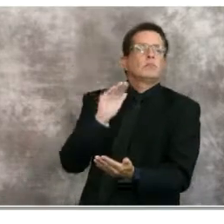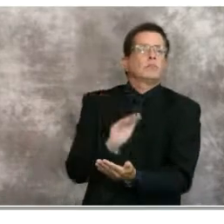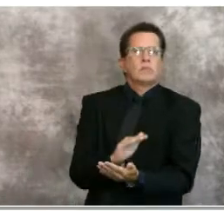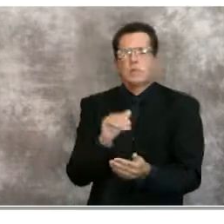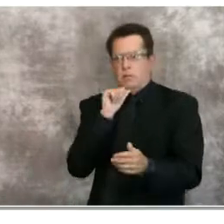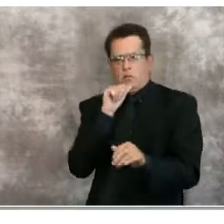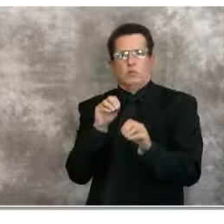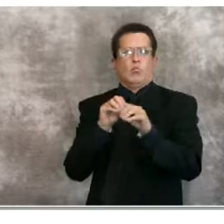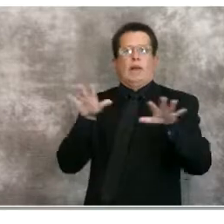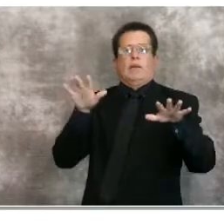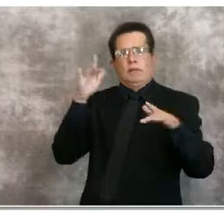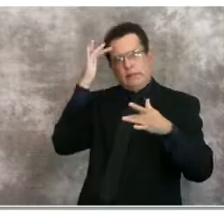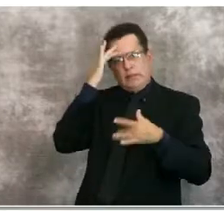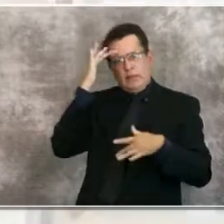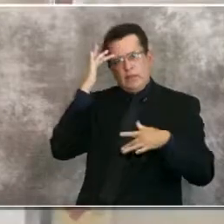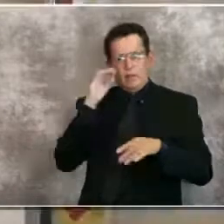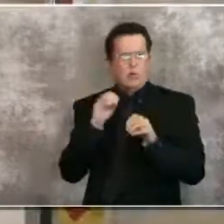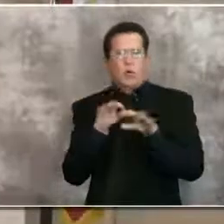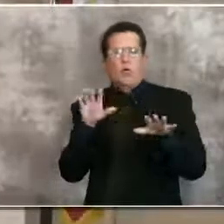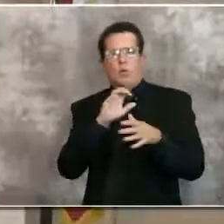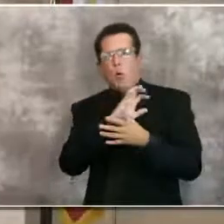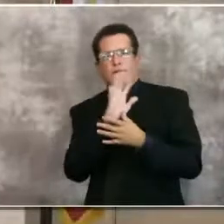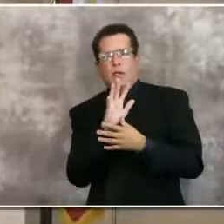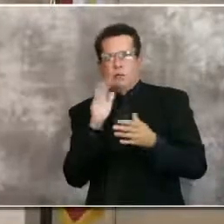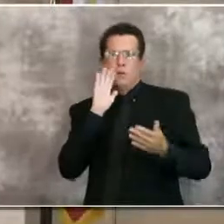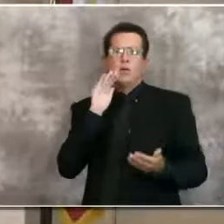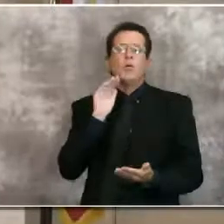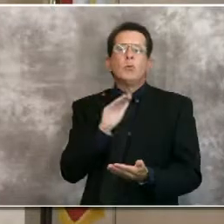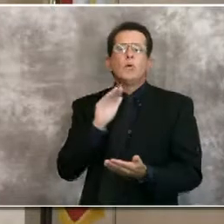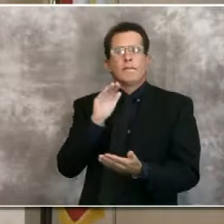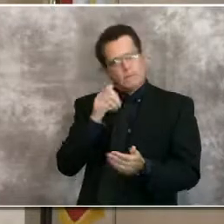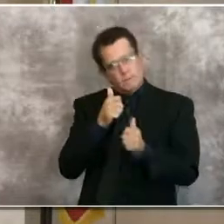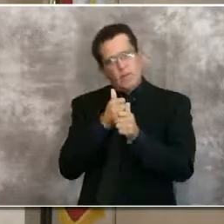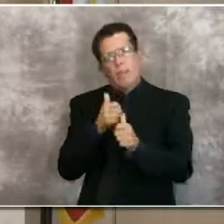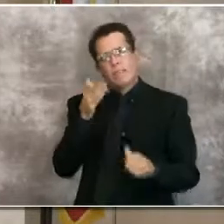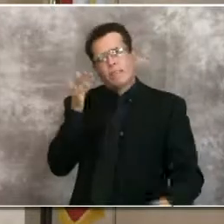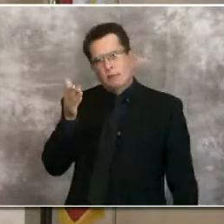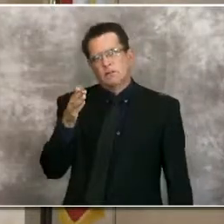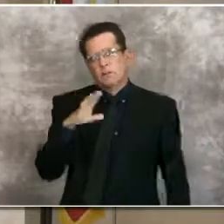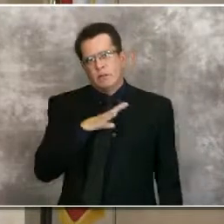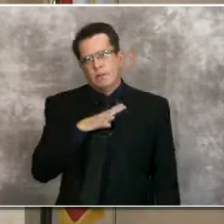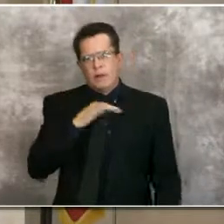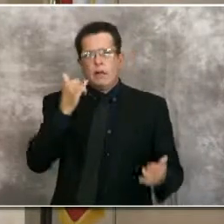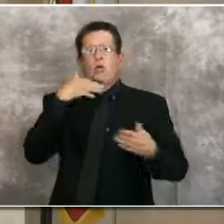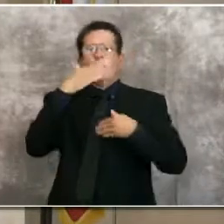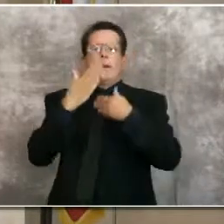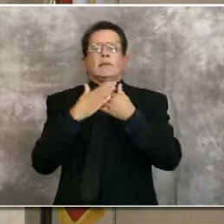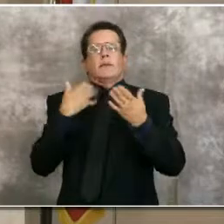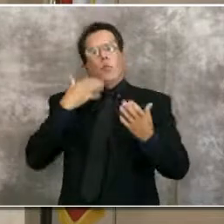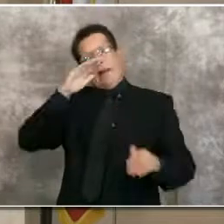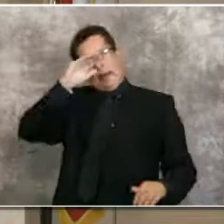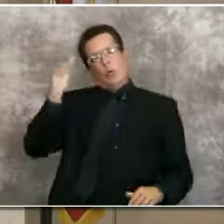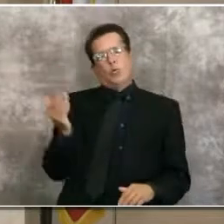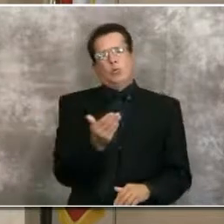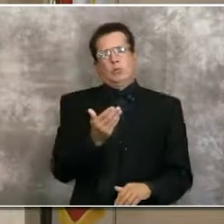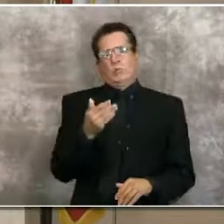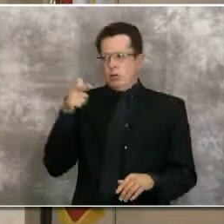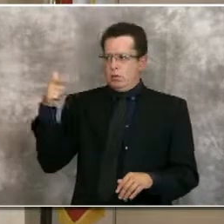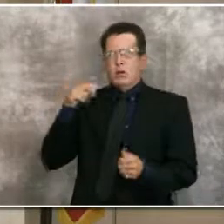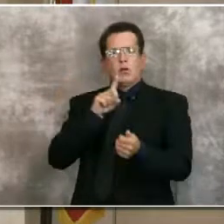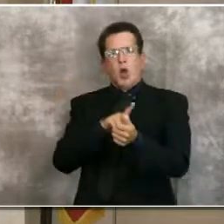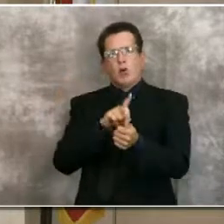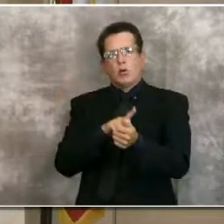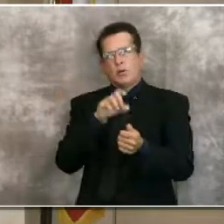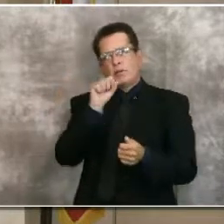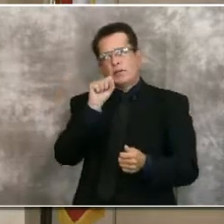of COVID-19. So now I would please welcome to the podium, I'd like to introduce Dr.